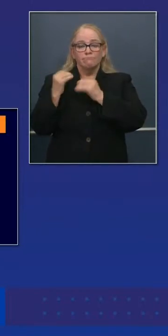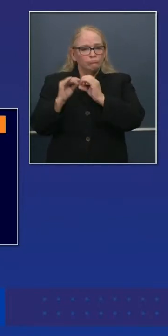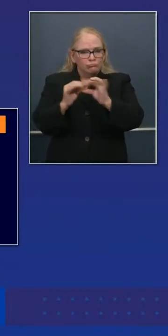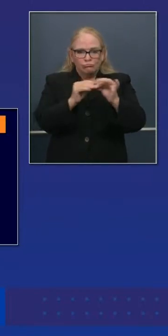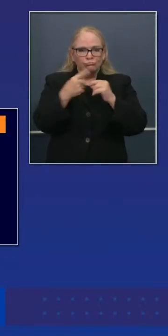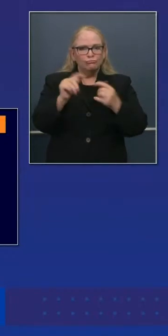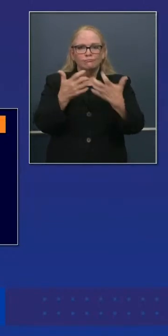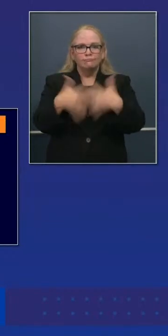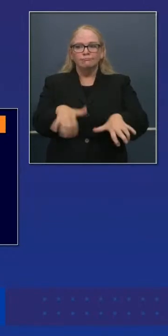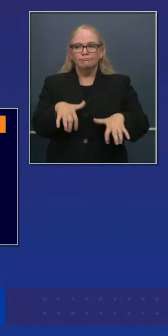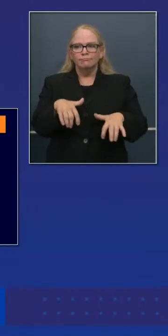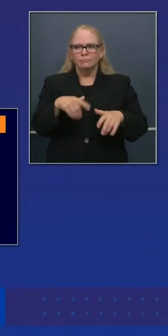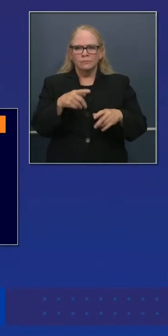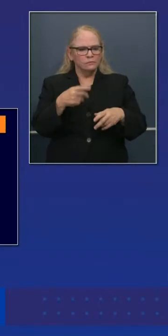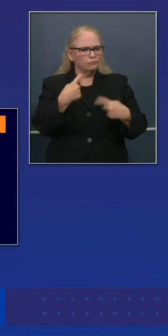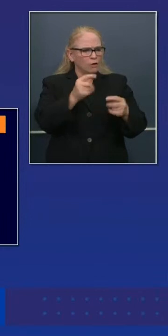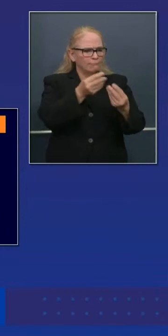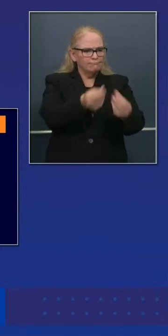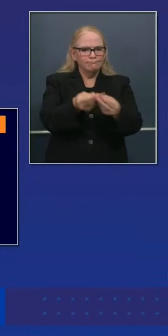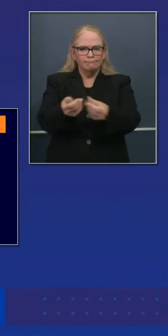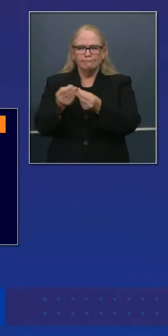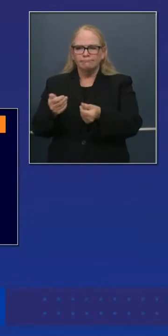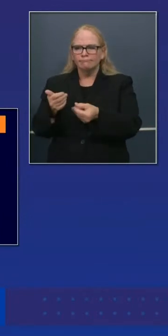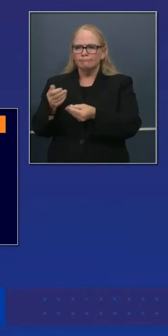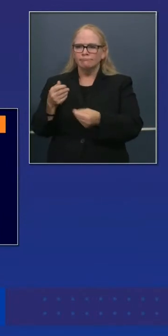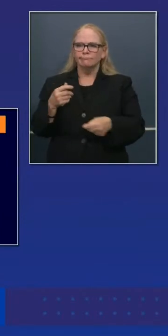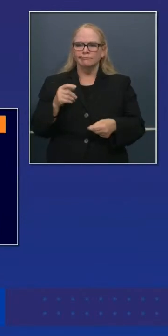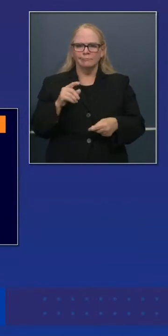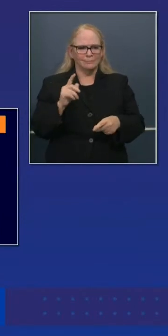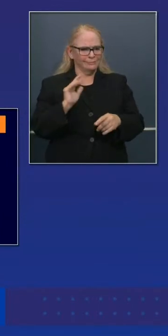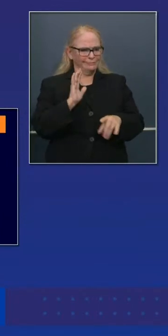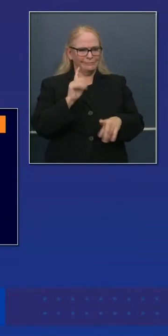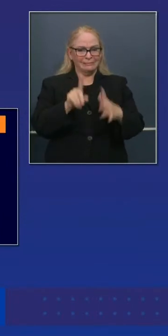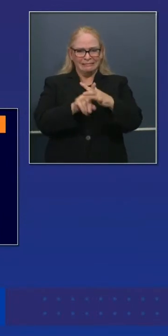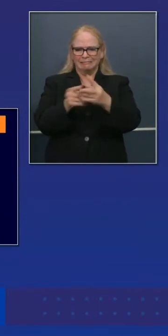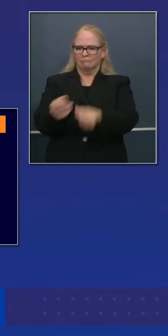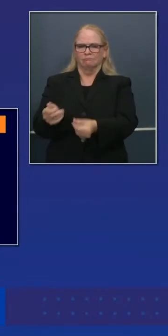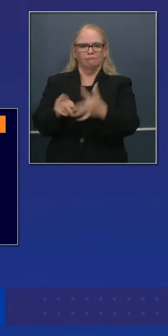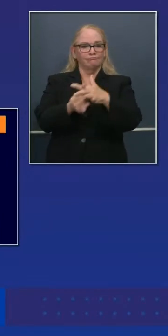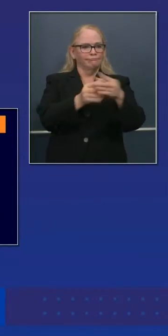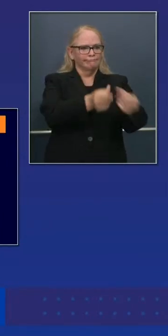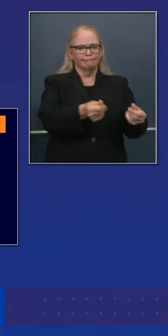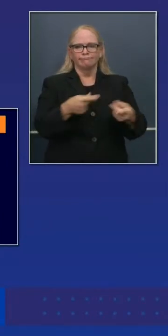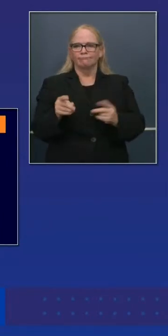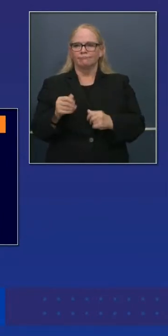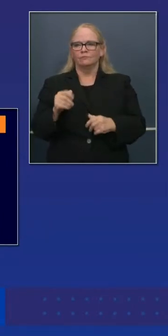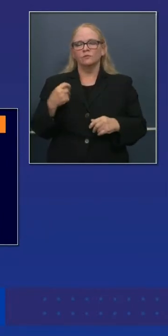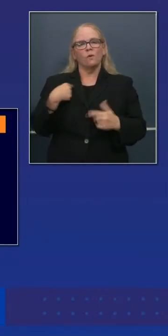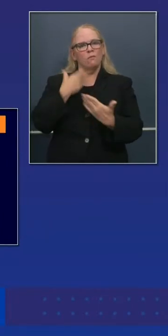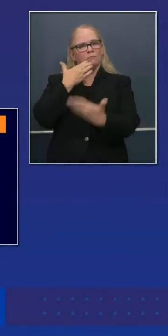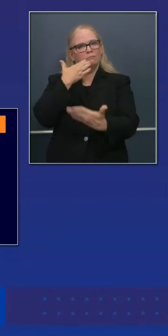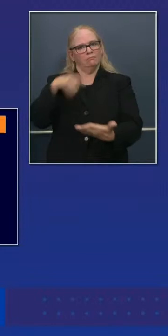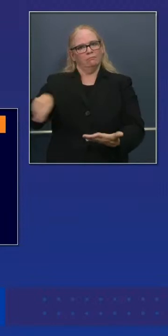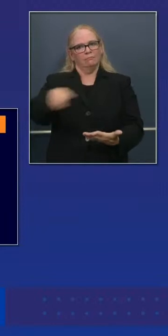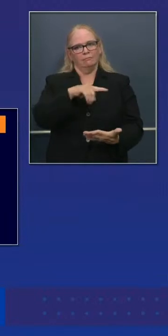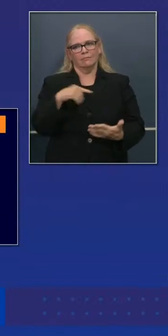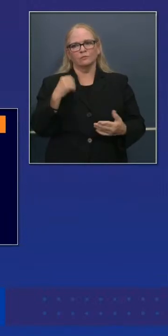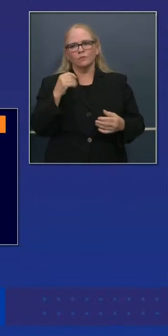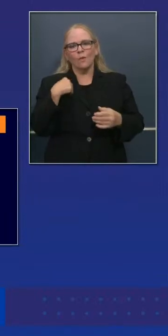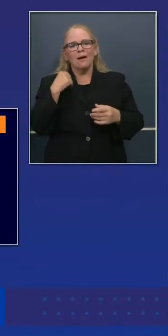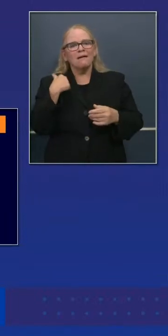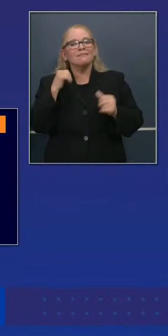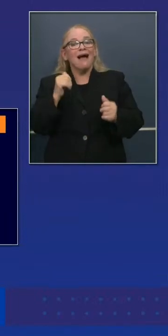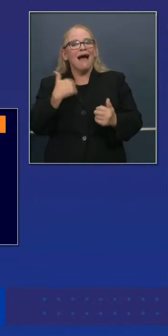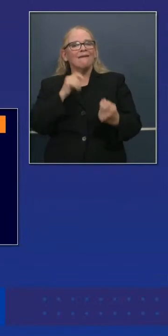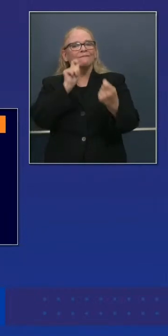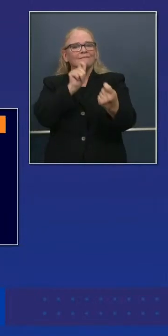of the challenges were and how to quickly resolve them so that we can continue to have up-to-date data. Our team